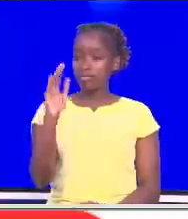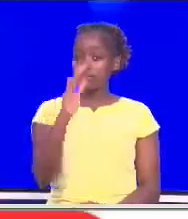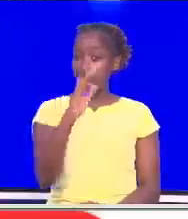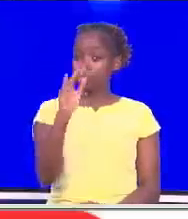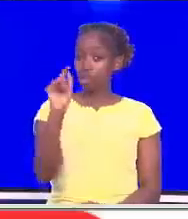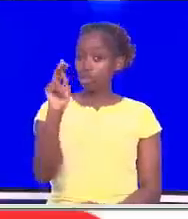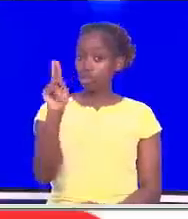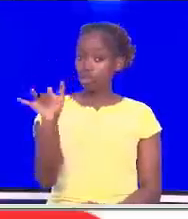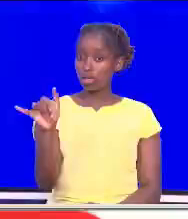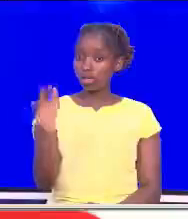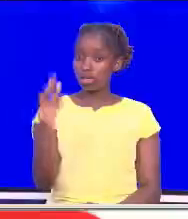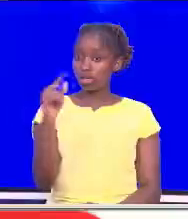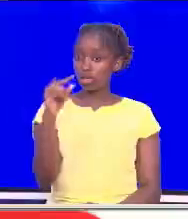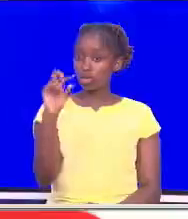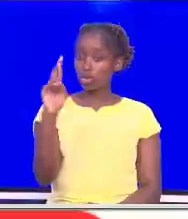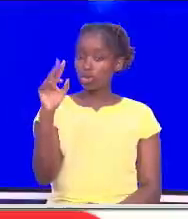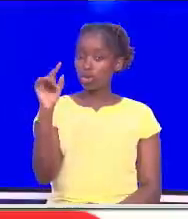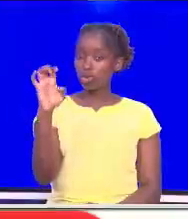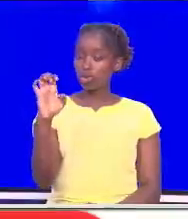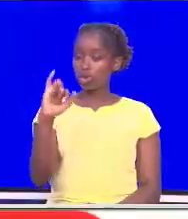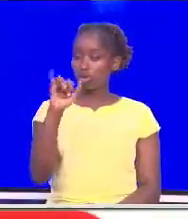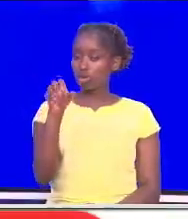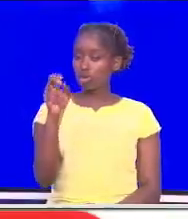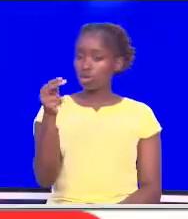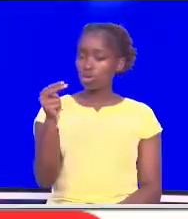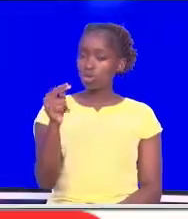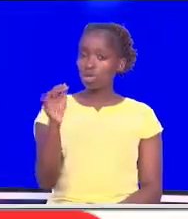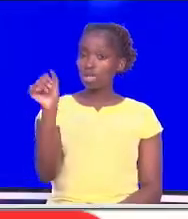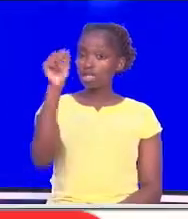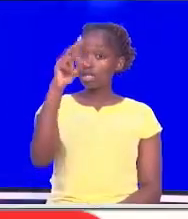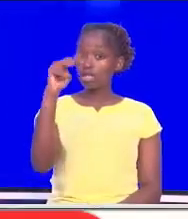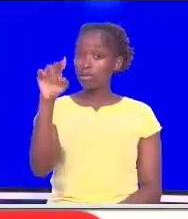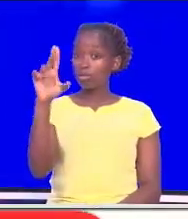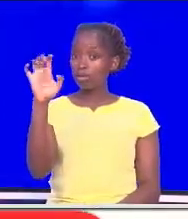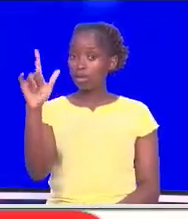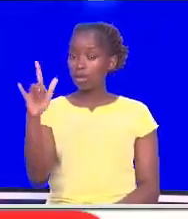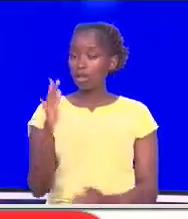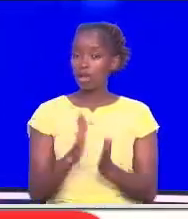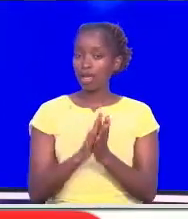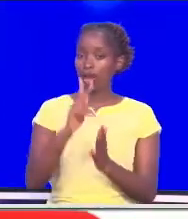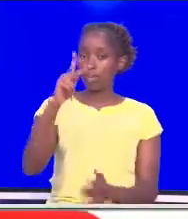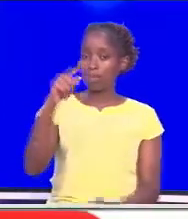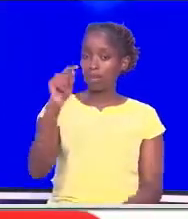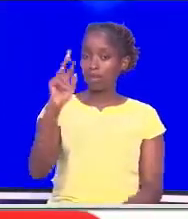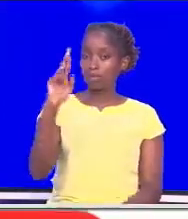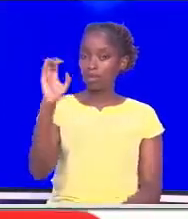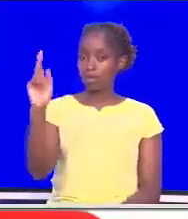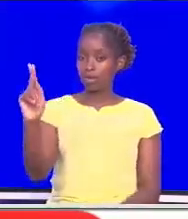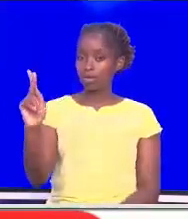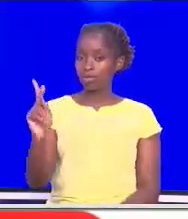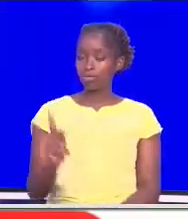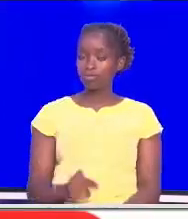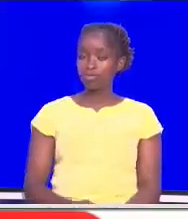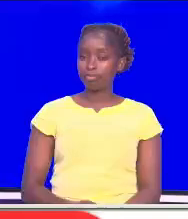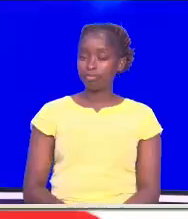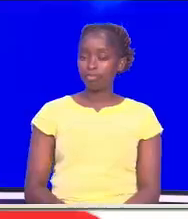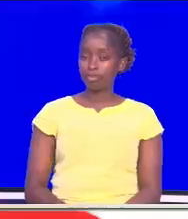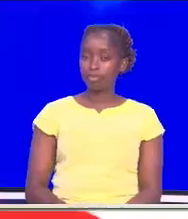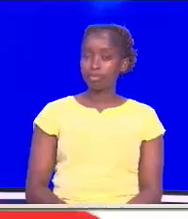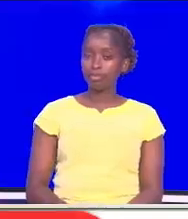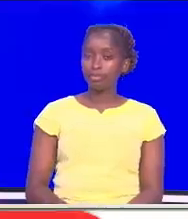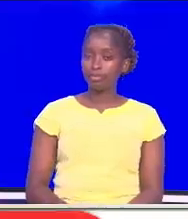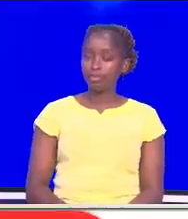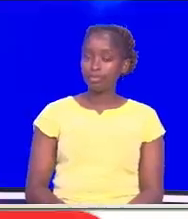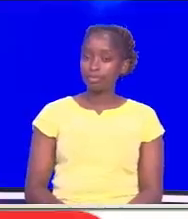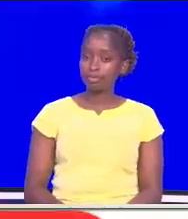Okoth, George Ohoro, Samuel Asati, Brian Tanga na Patrick Odongo. Purely on